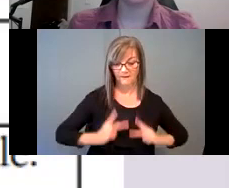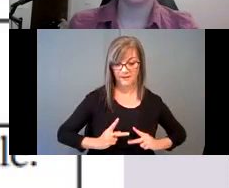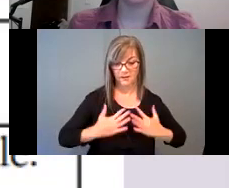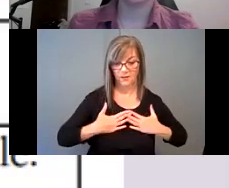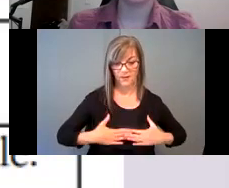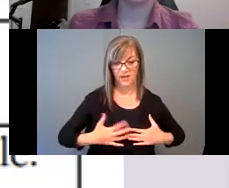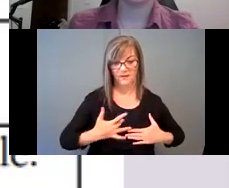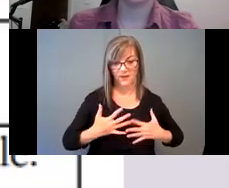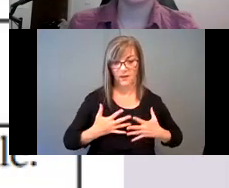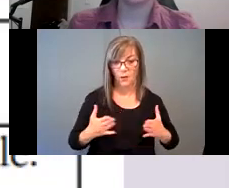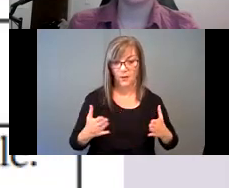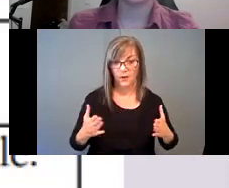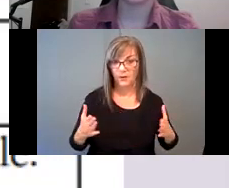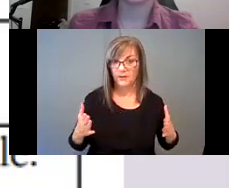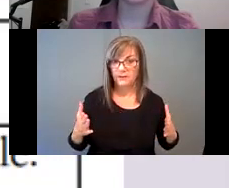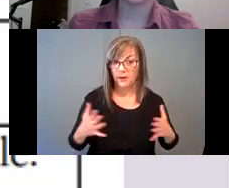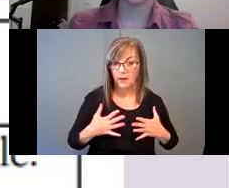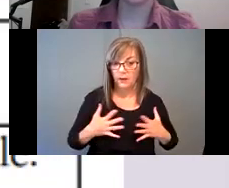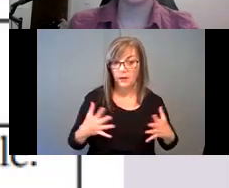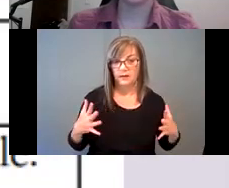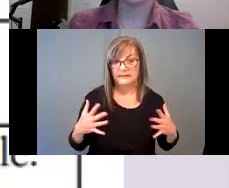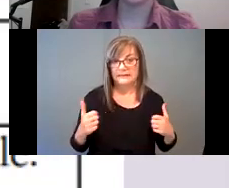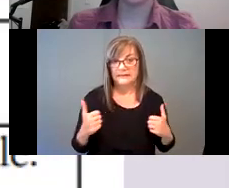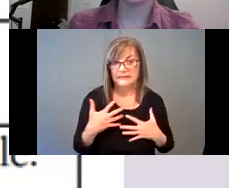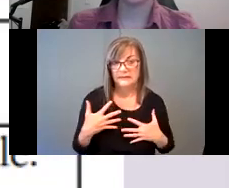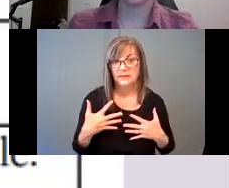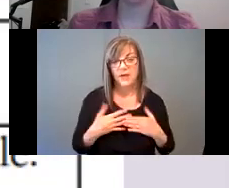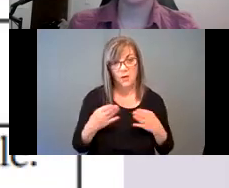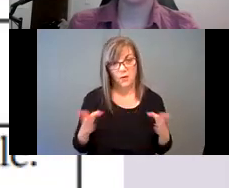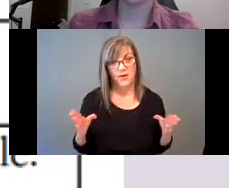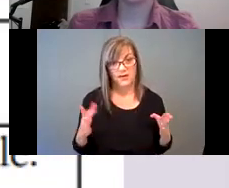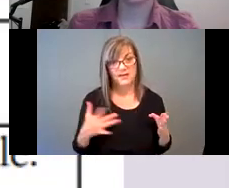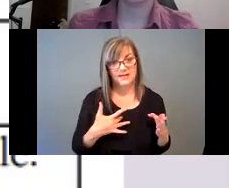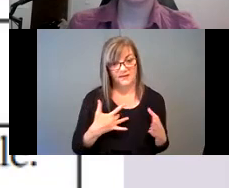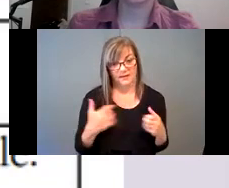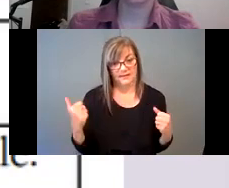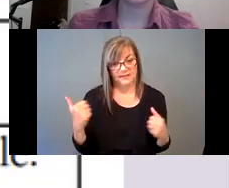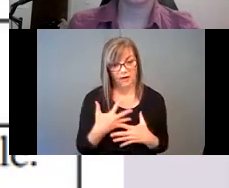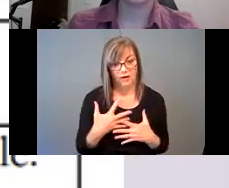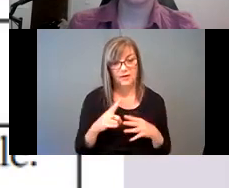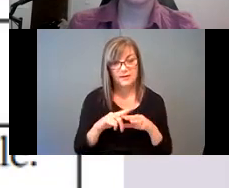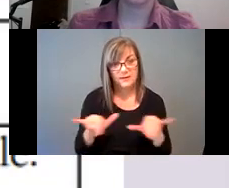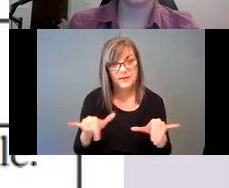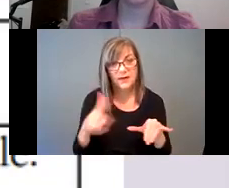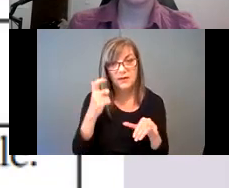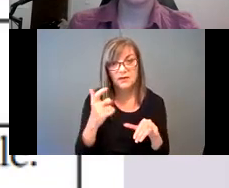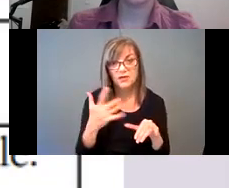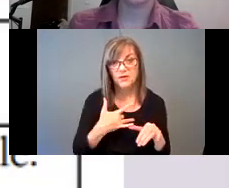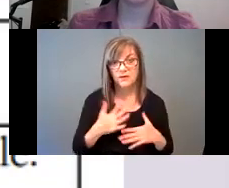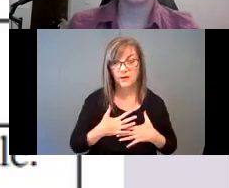opening. So that's something that was mentioned in the chat of openness can feel really scary because it might threaten